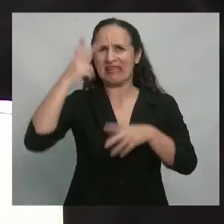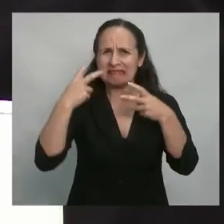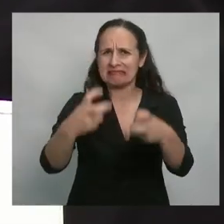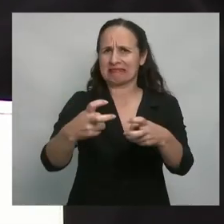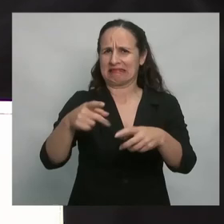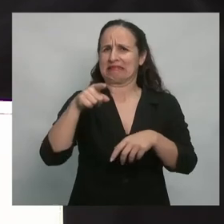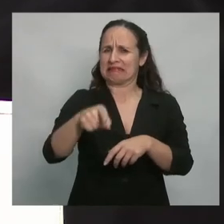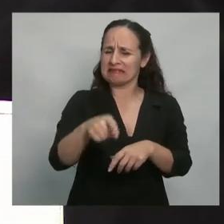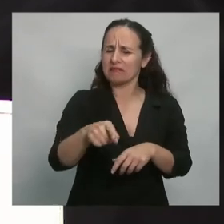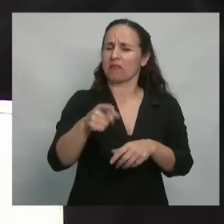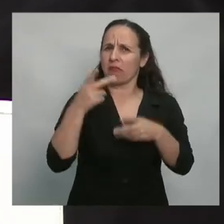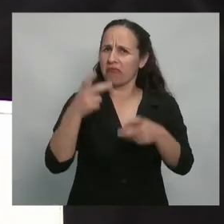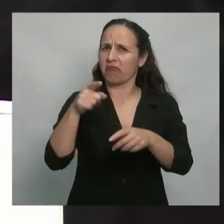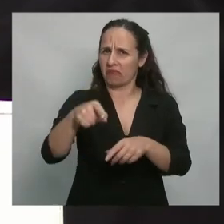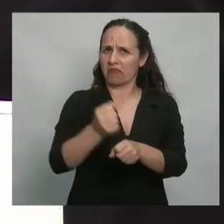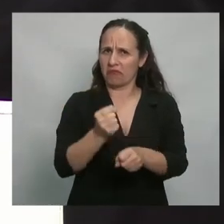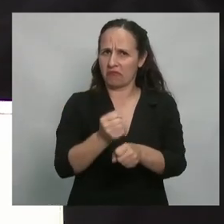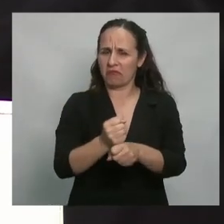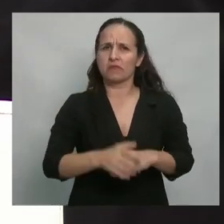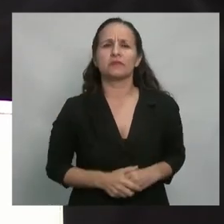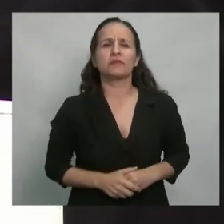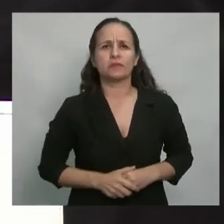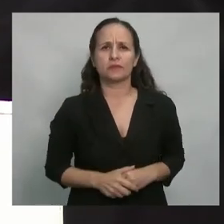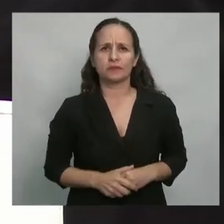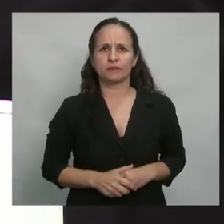the diaspora.